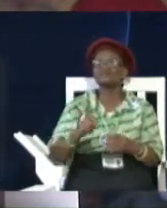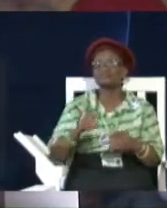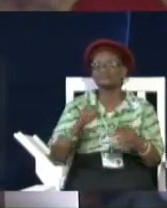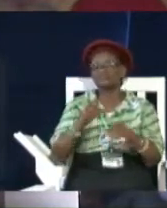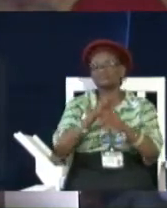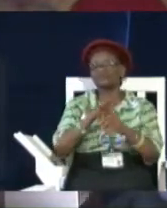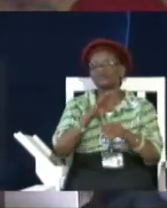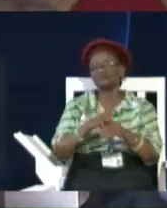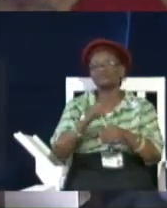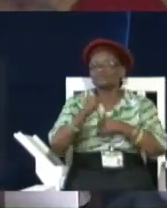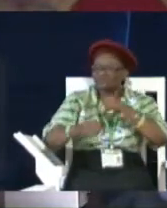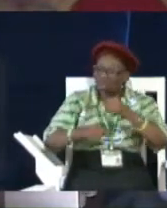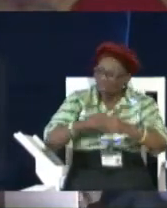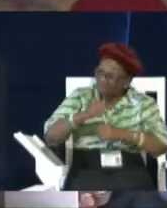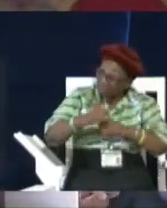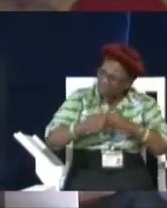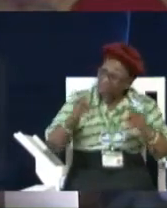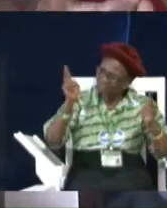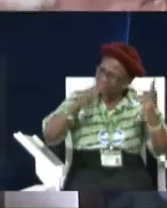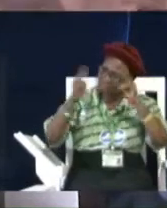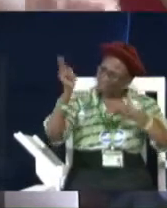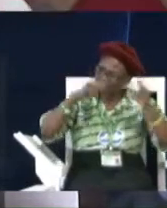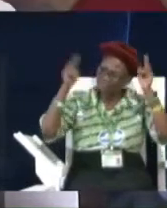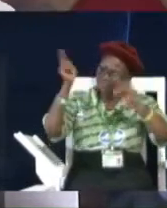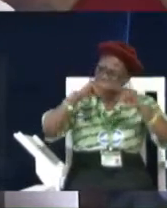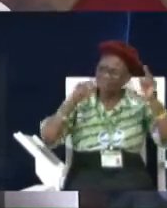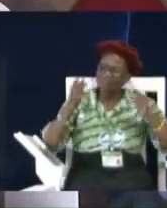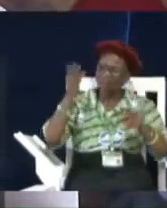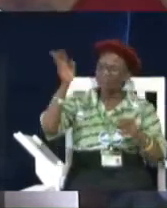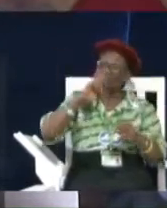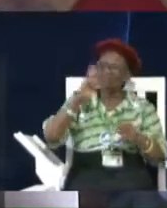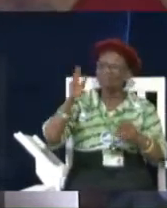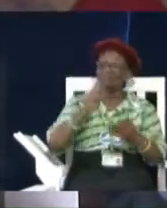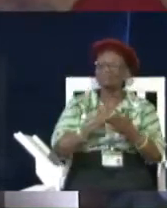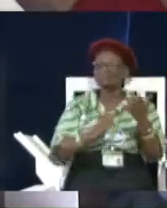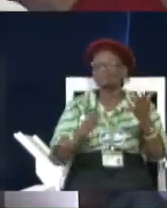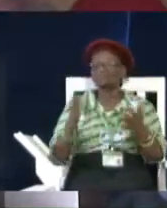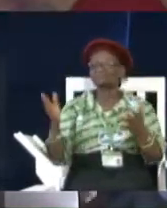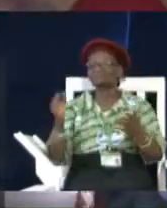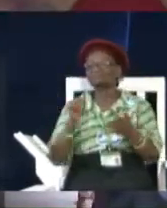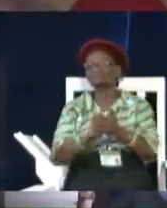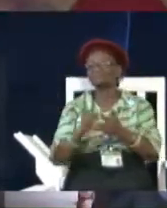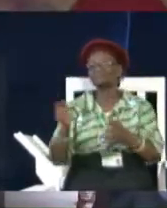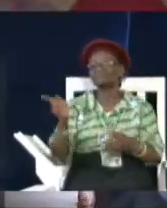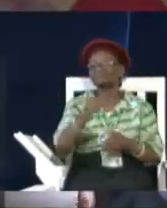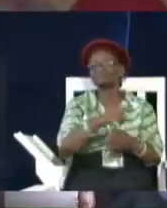are certain things you have to reach out to get.